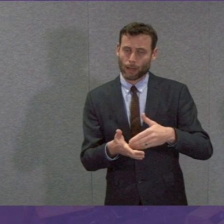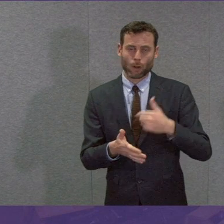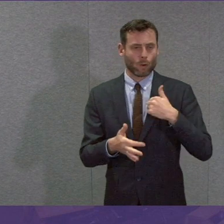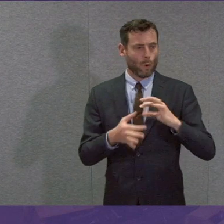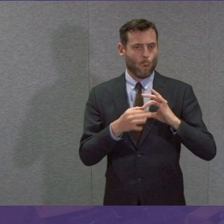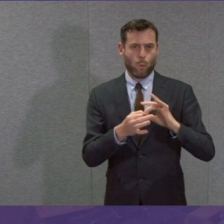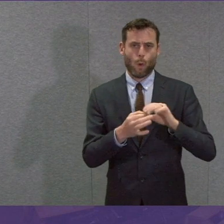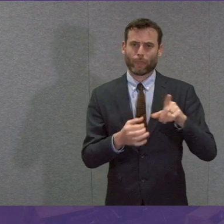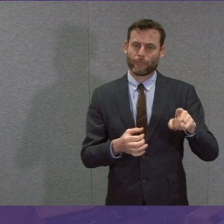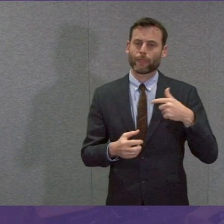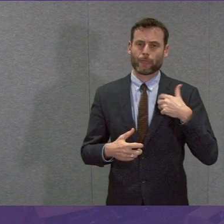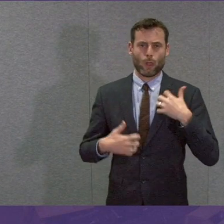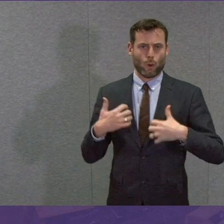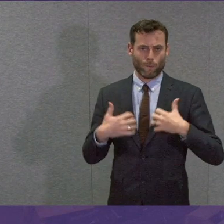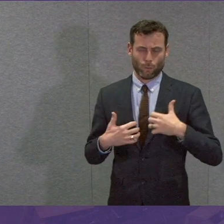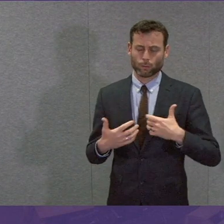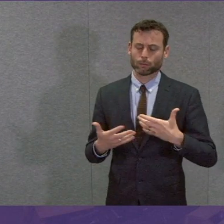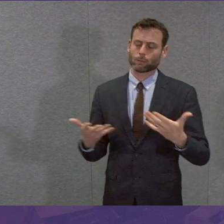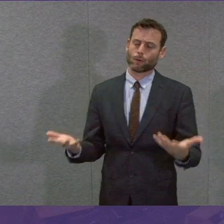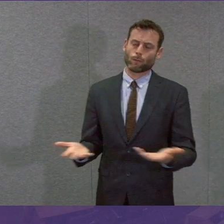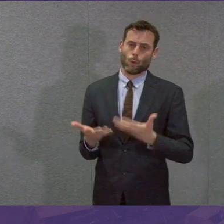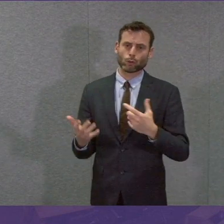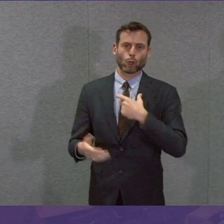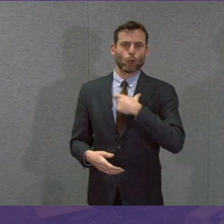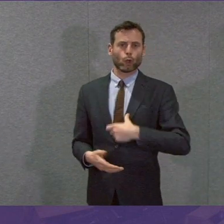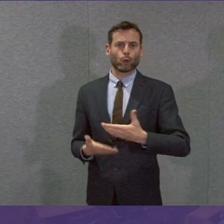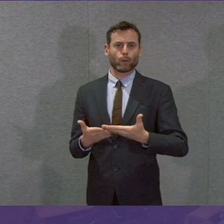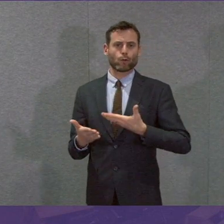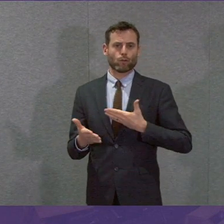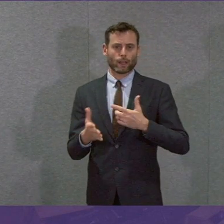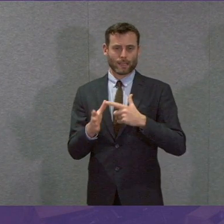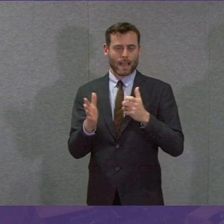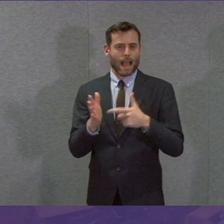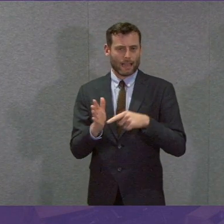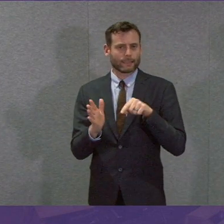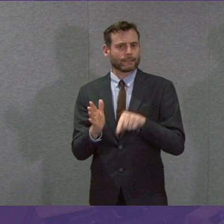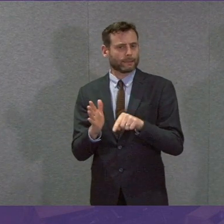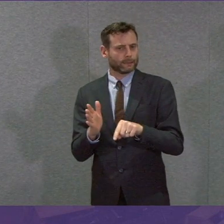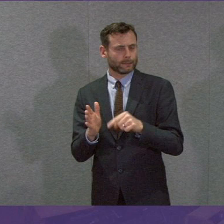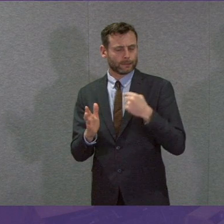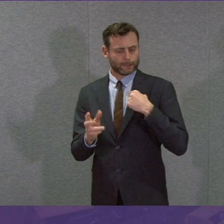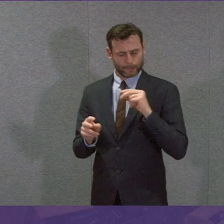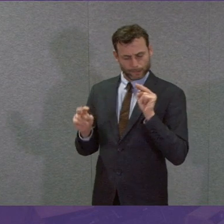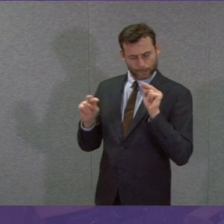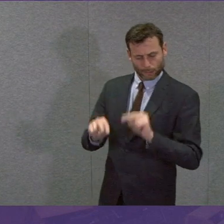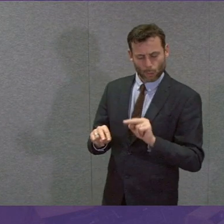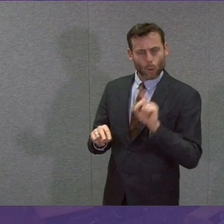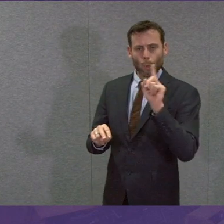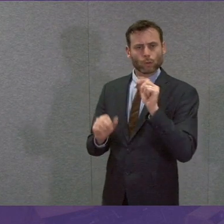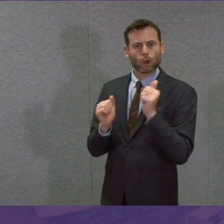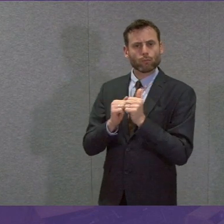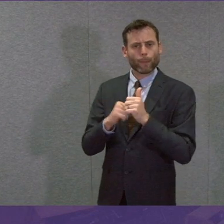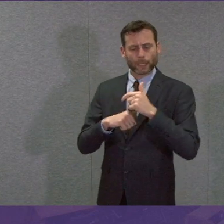issue of human rights, I'm very open to considering in our own bill what the appropriate period is. Clearly, that has to